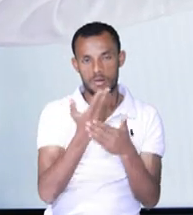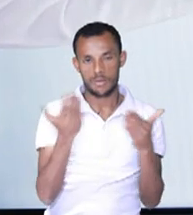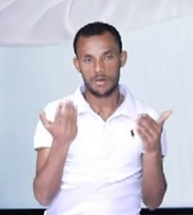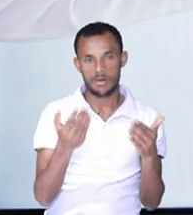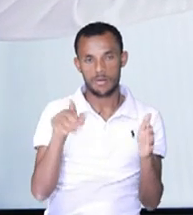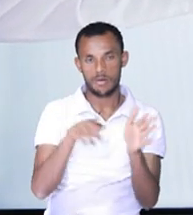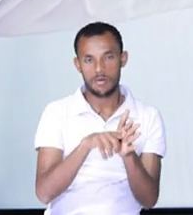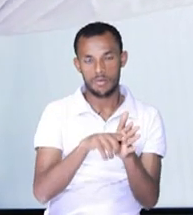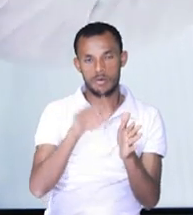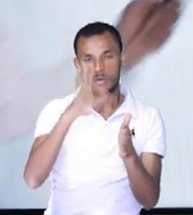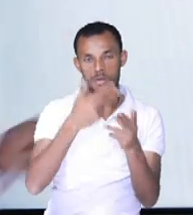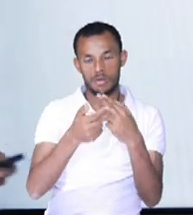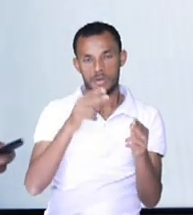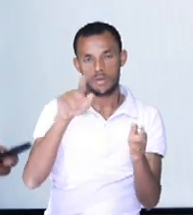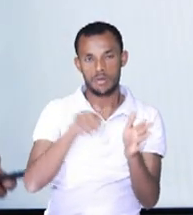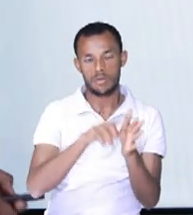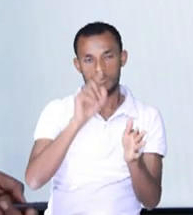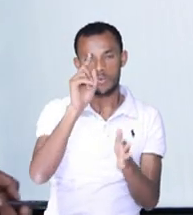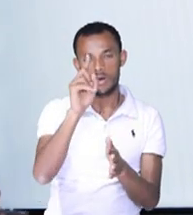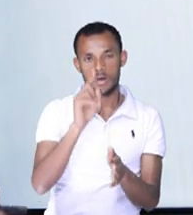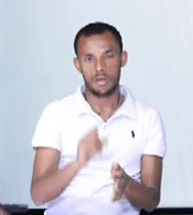is minus 5 times negative 1.